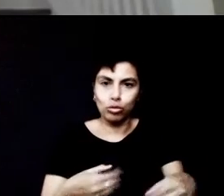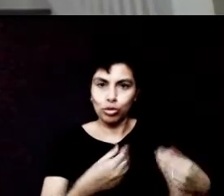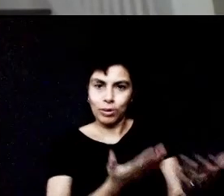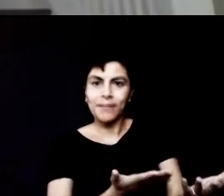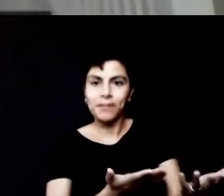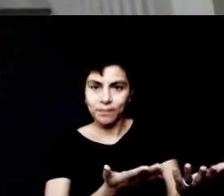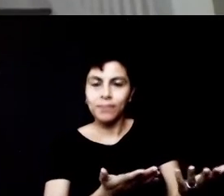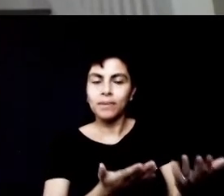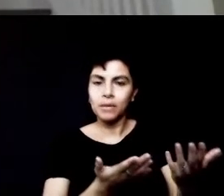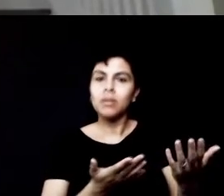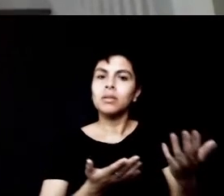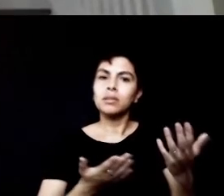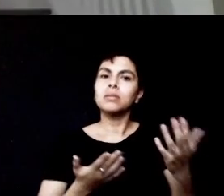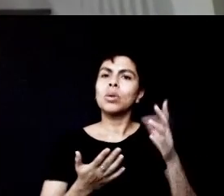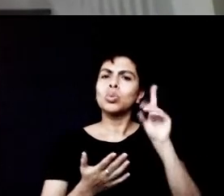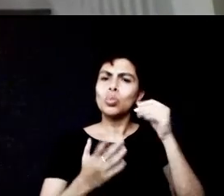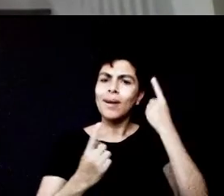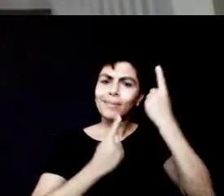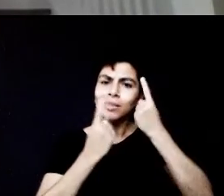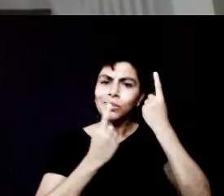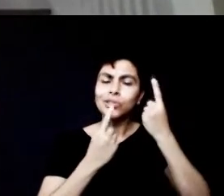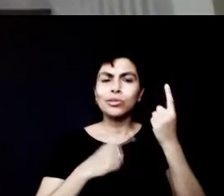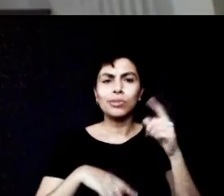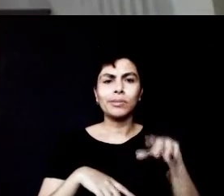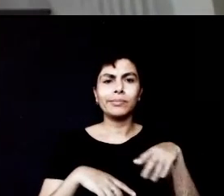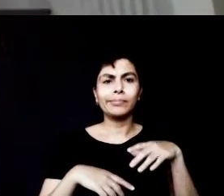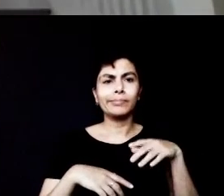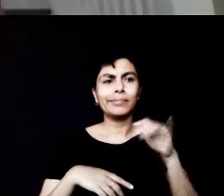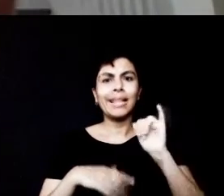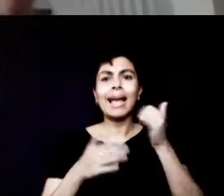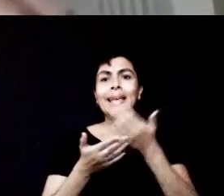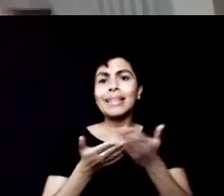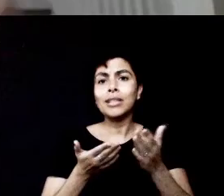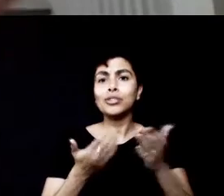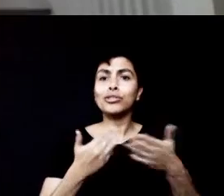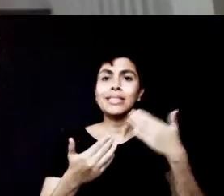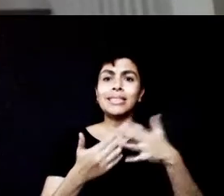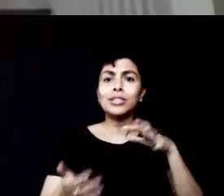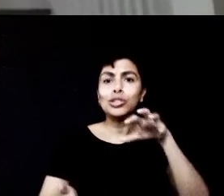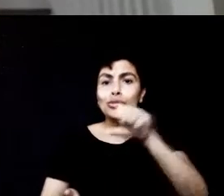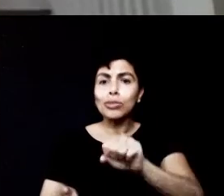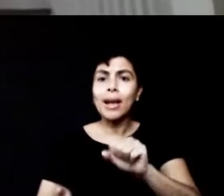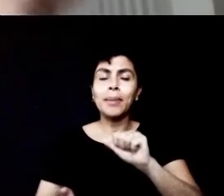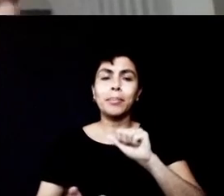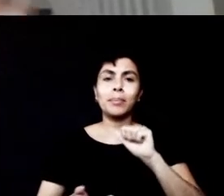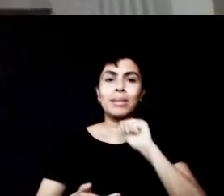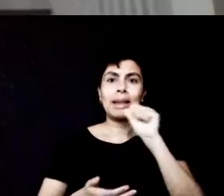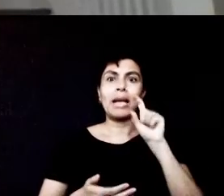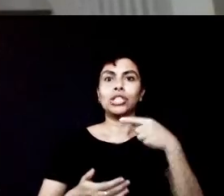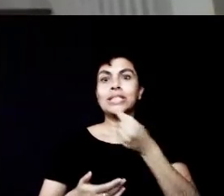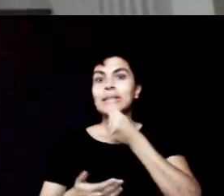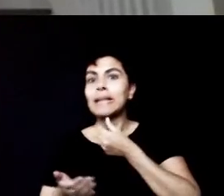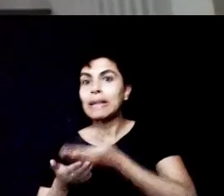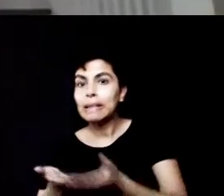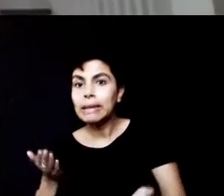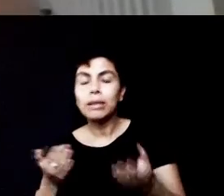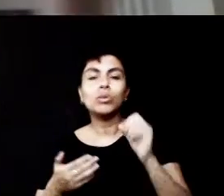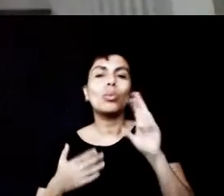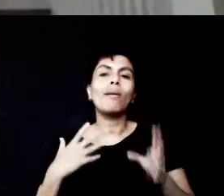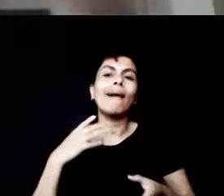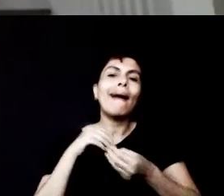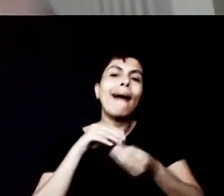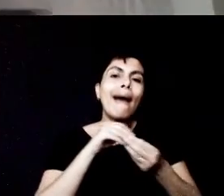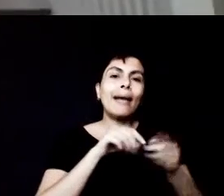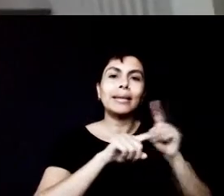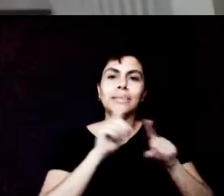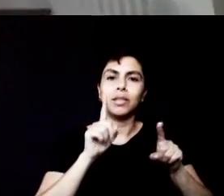presented to them. So of course there are considerations of like things that are easier to grip, not just like something like super thin, or again